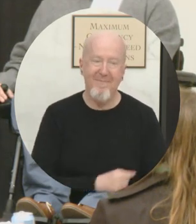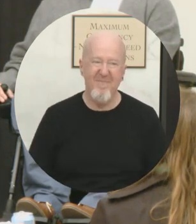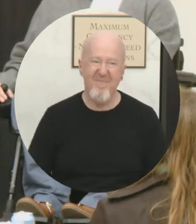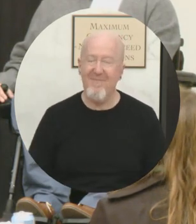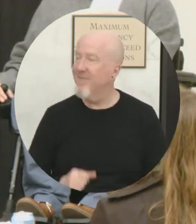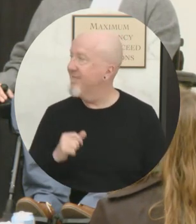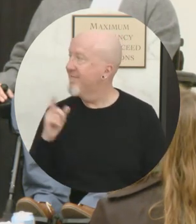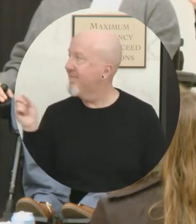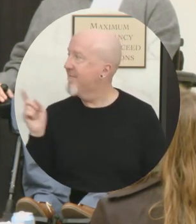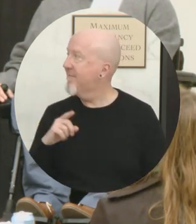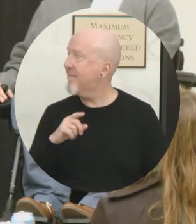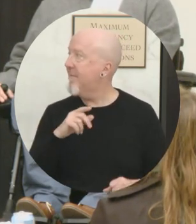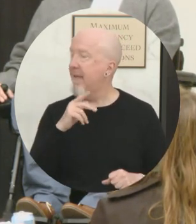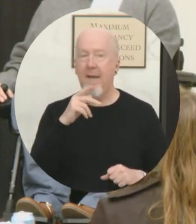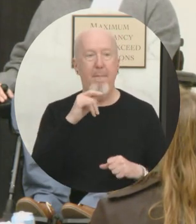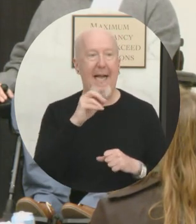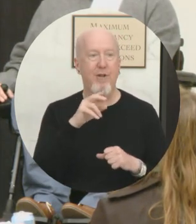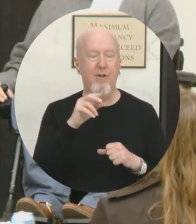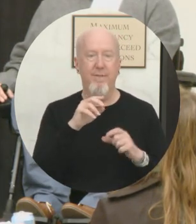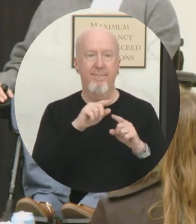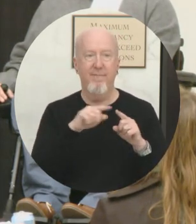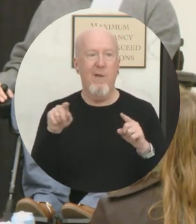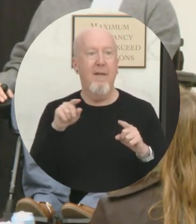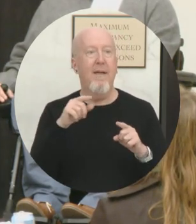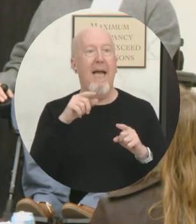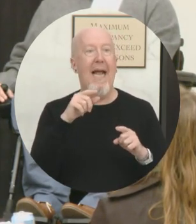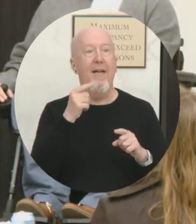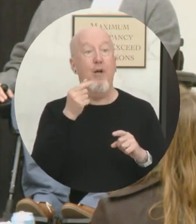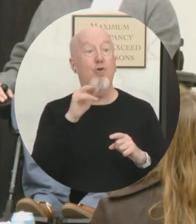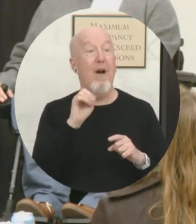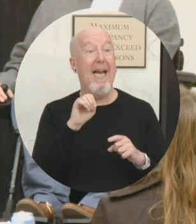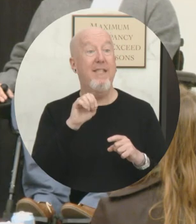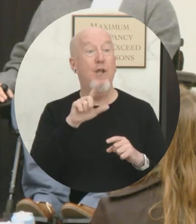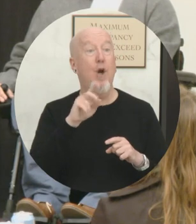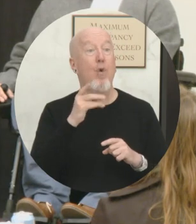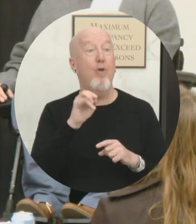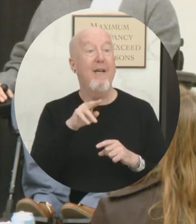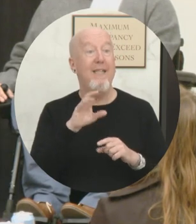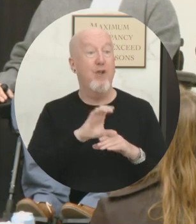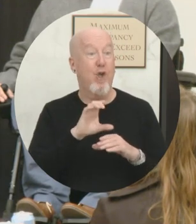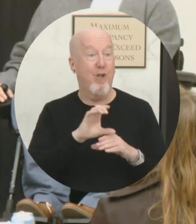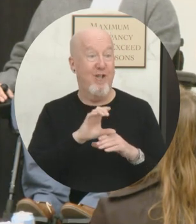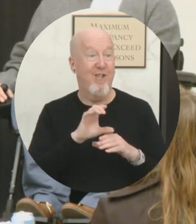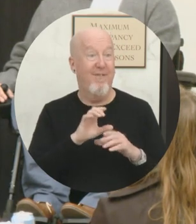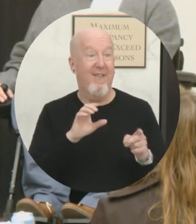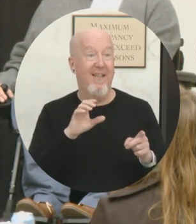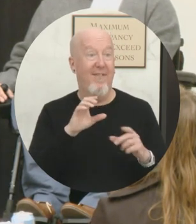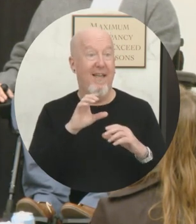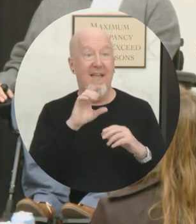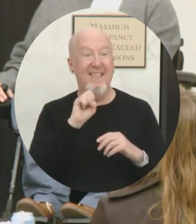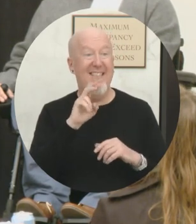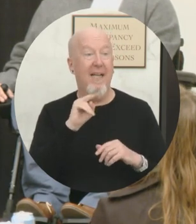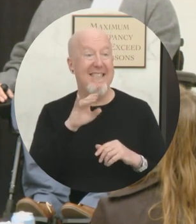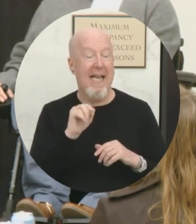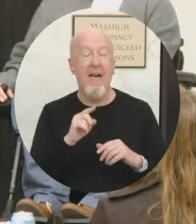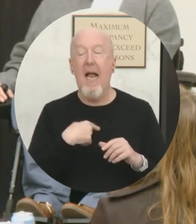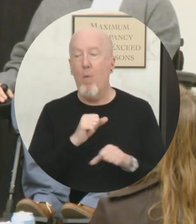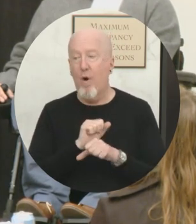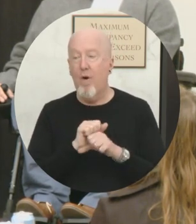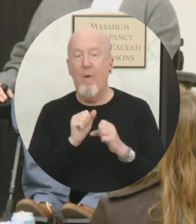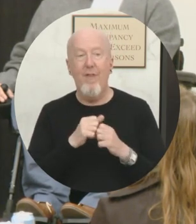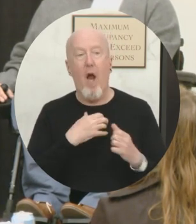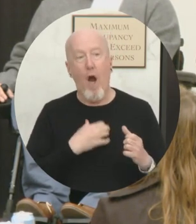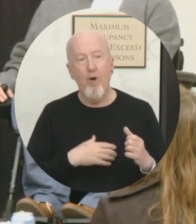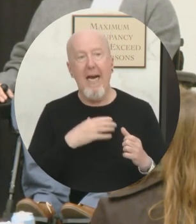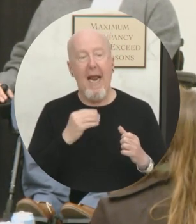I'm Pastor Megan Rohrer. I'm the pastor at Grace Lutheran in the Sunset. I've also worked with the homeless and hungry here in San Francisco